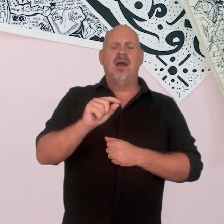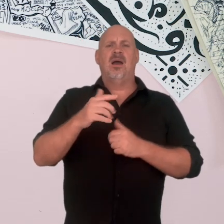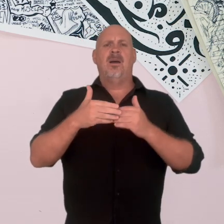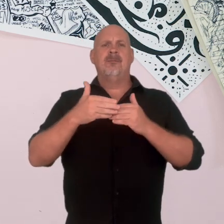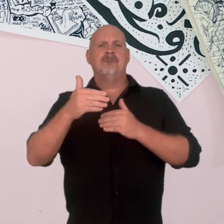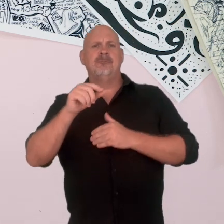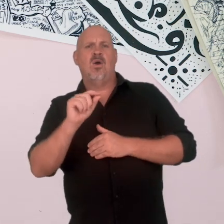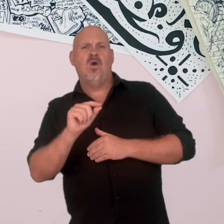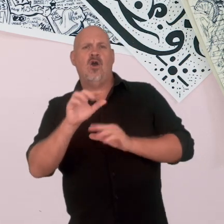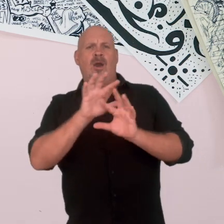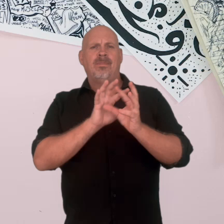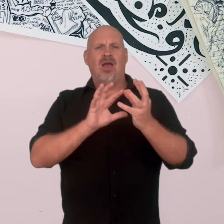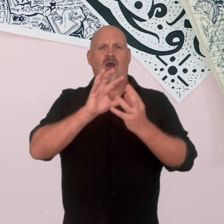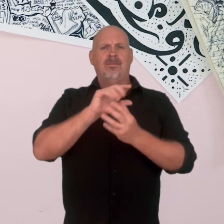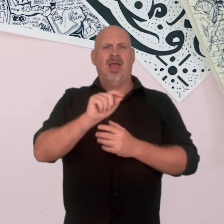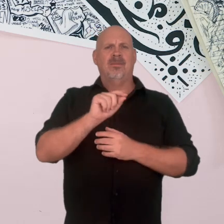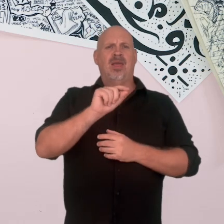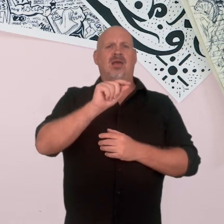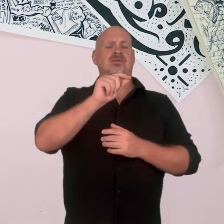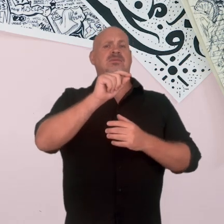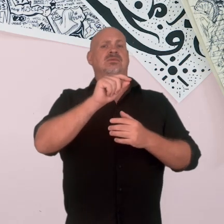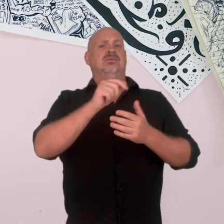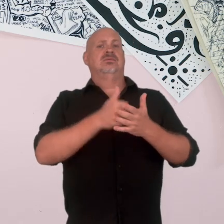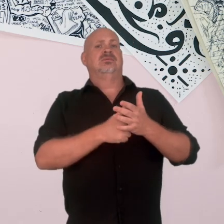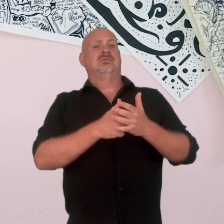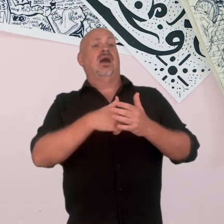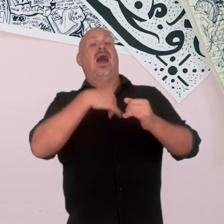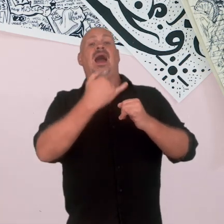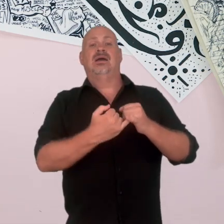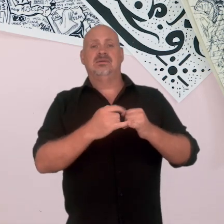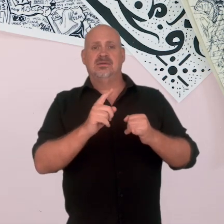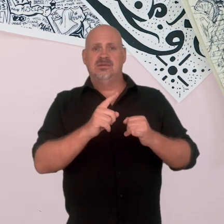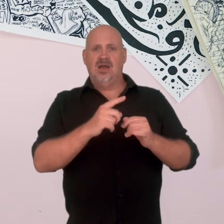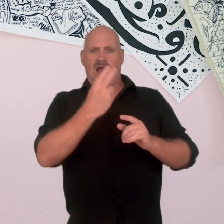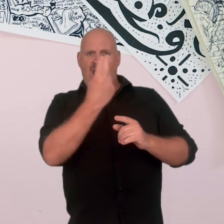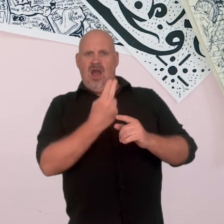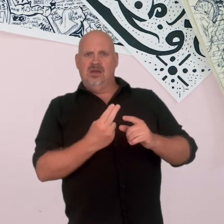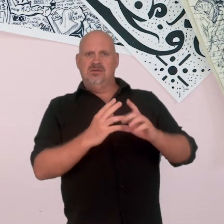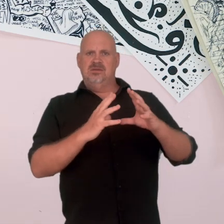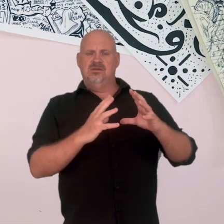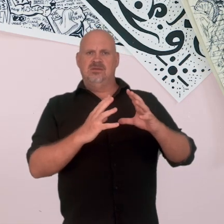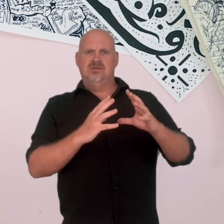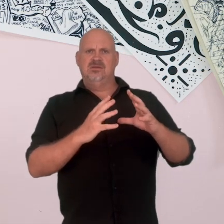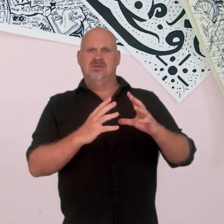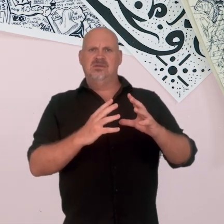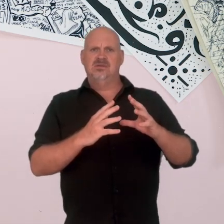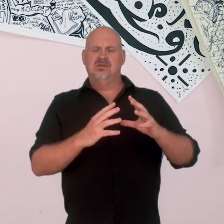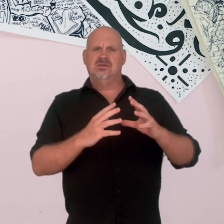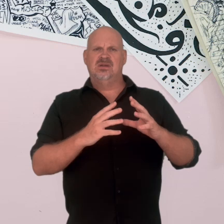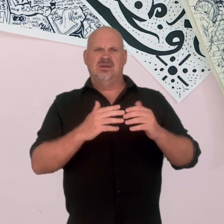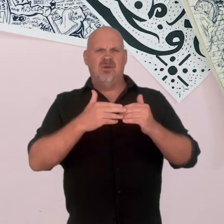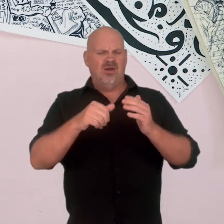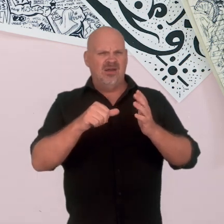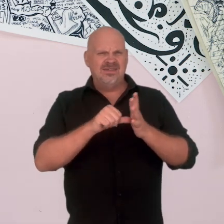complex until you end up with an artwork that is harder to decipher. Or you may